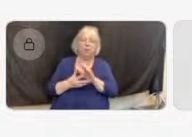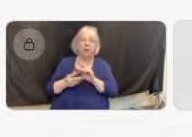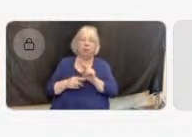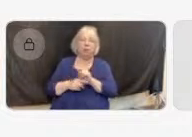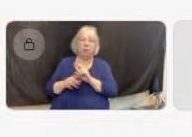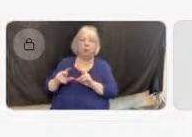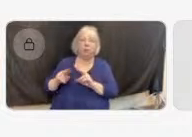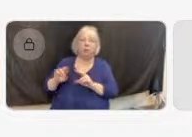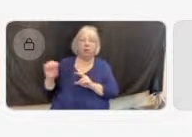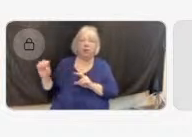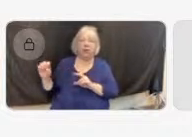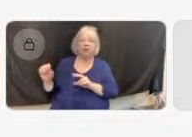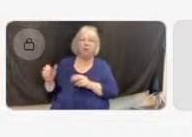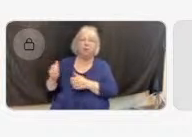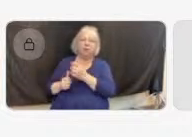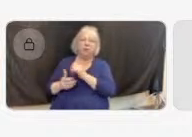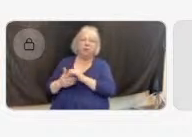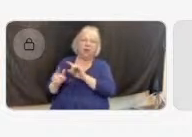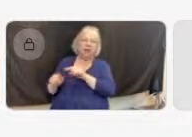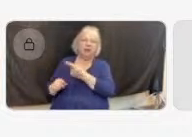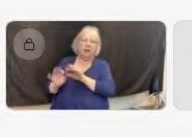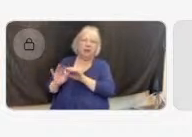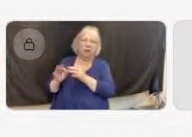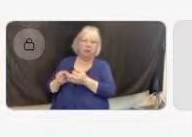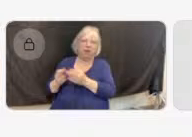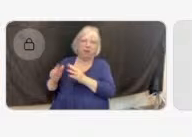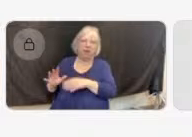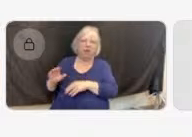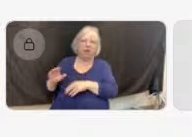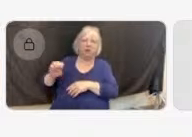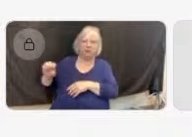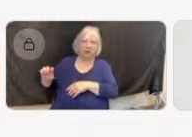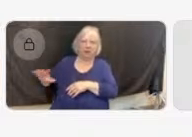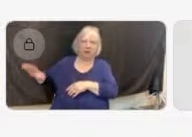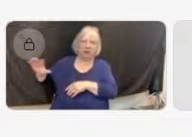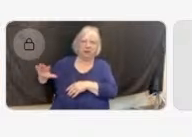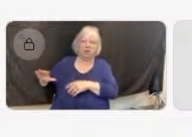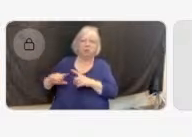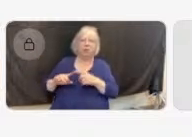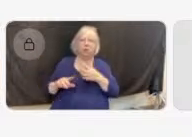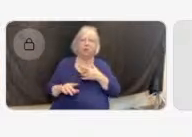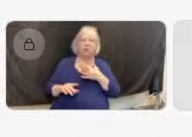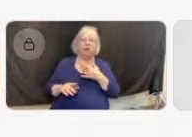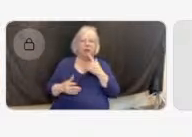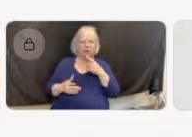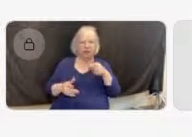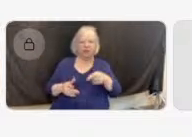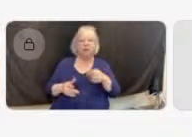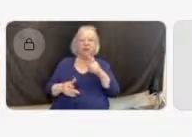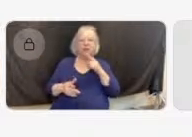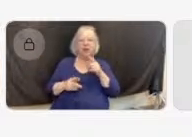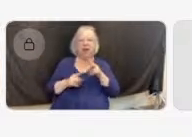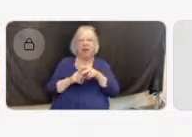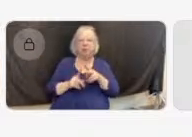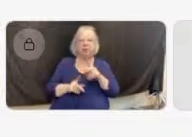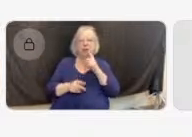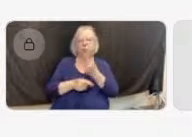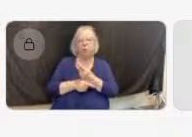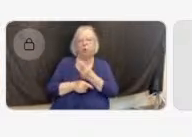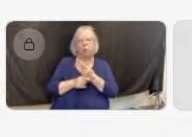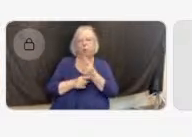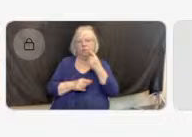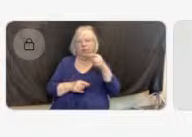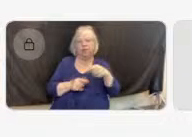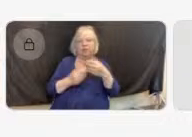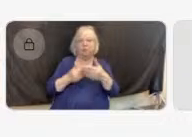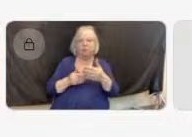side is predominantly single-family houses. But we do feel like it's an appropriate change for this block